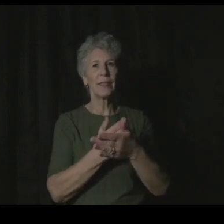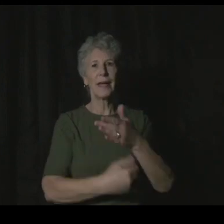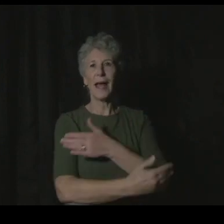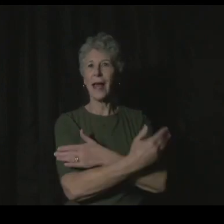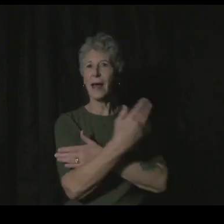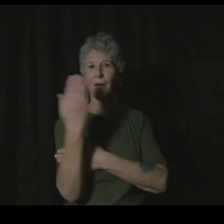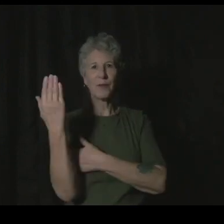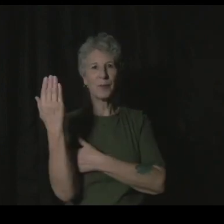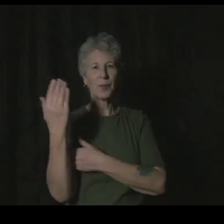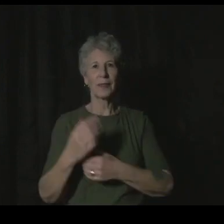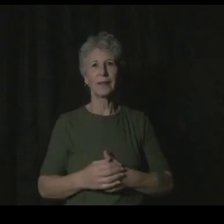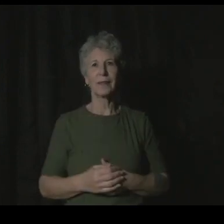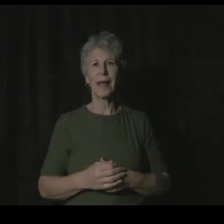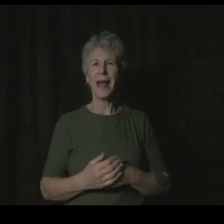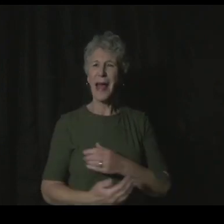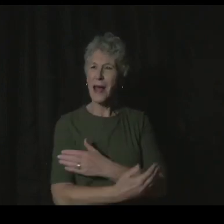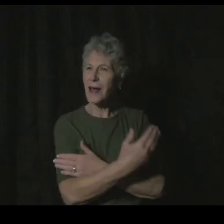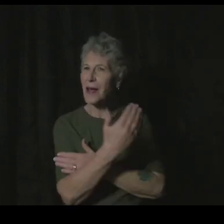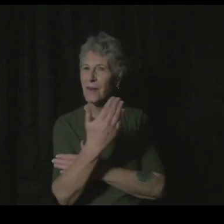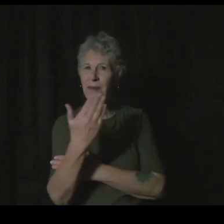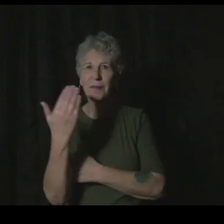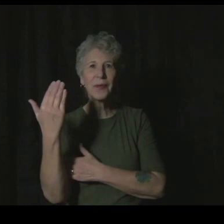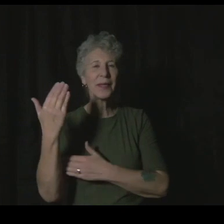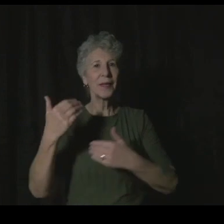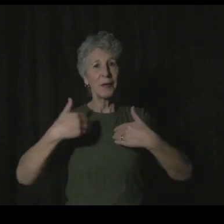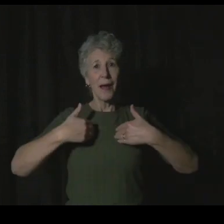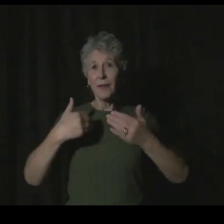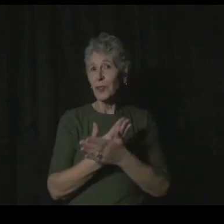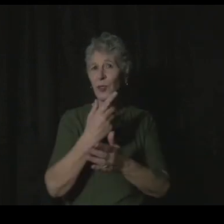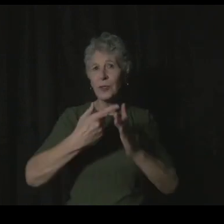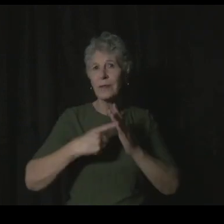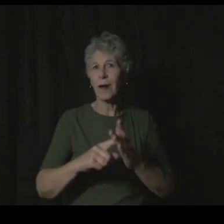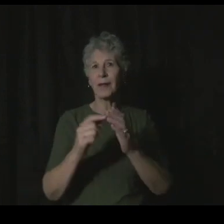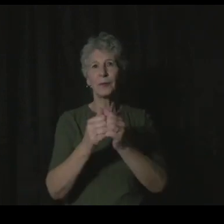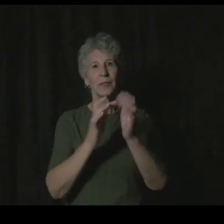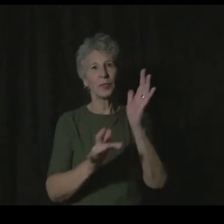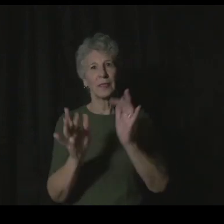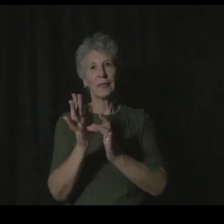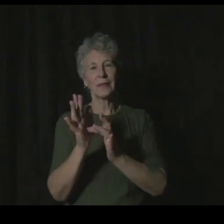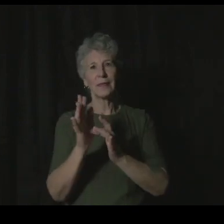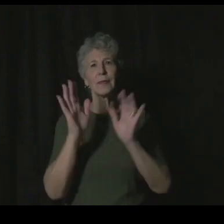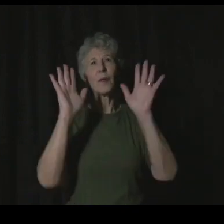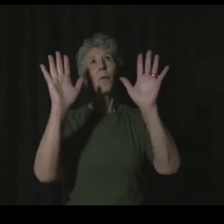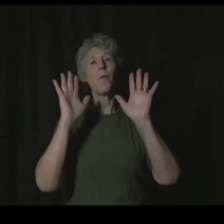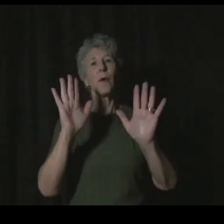morning. Every morning, we get a new start with Jesus. It's a wonderful